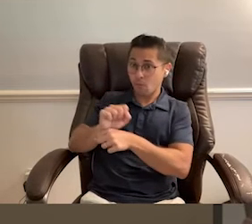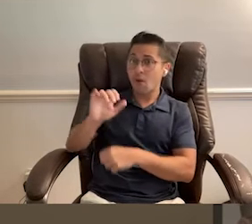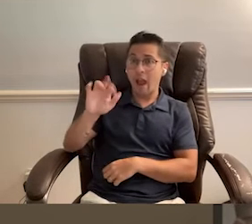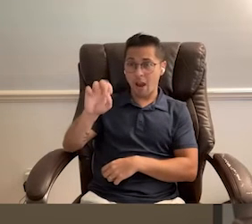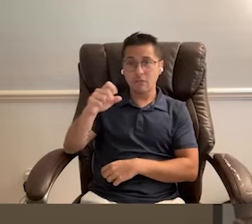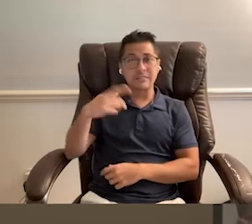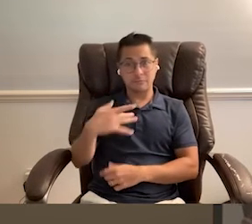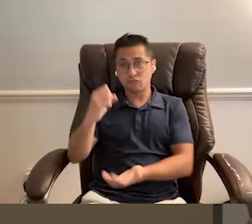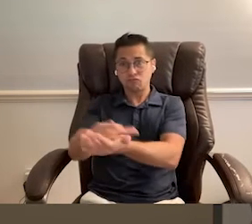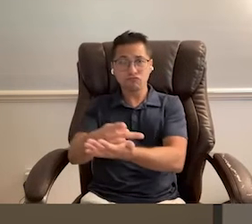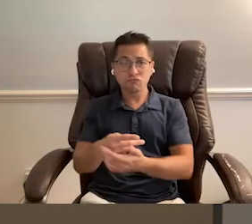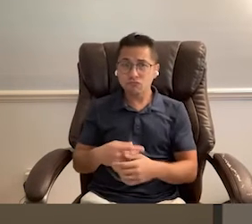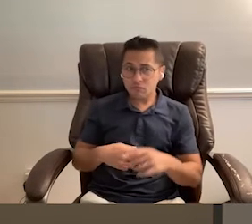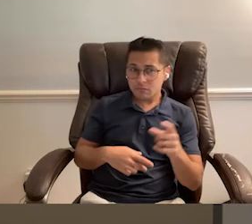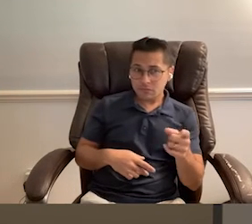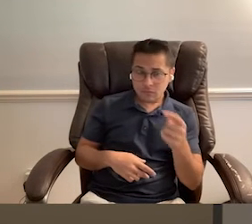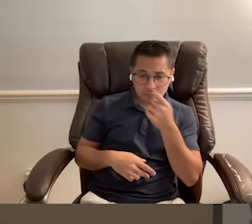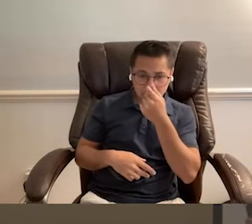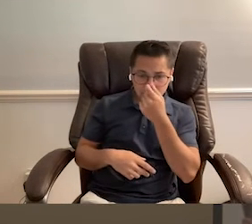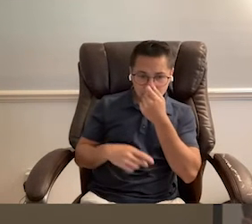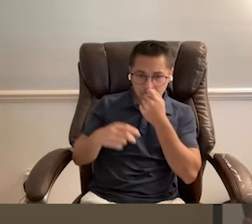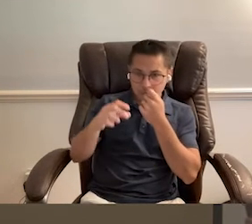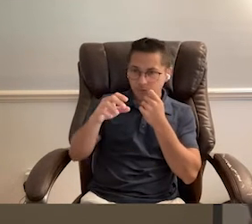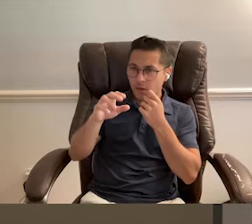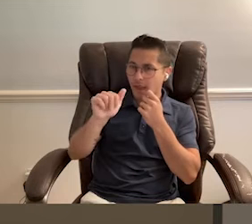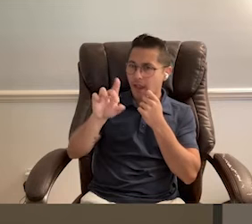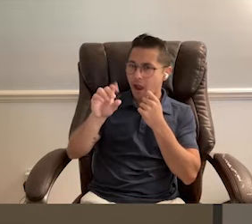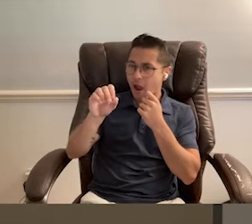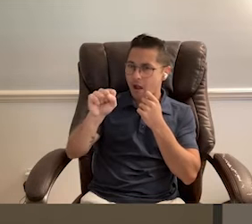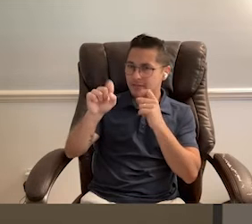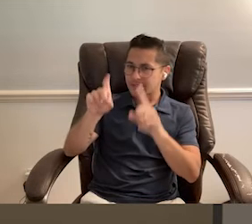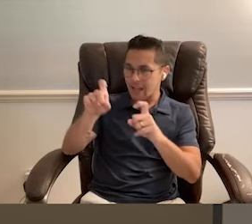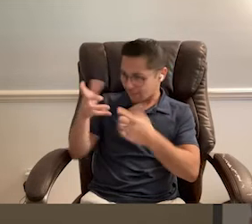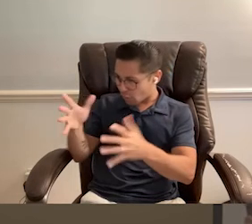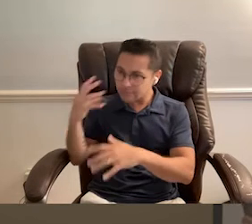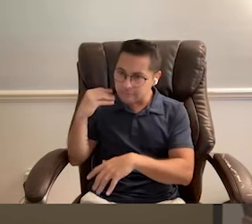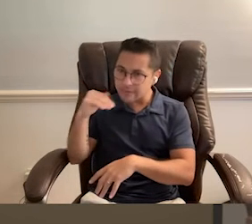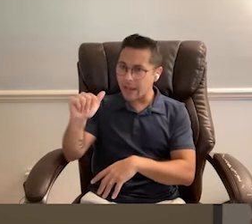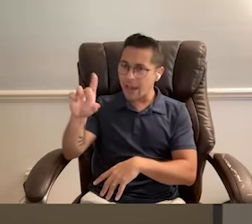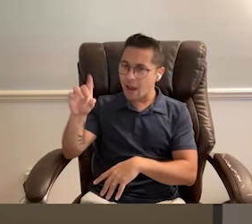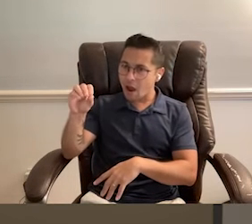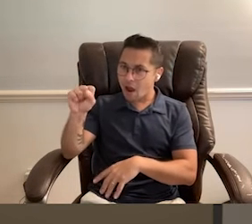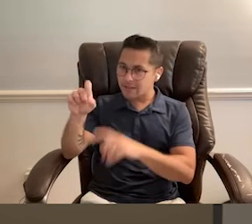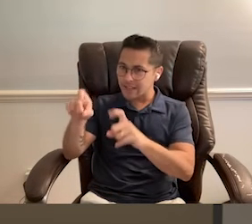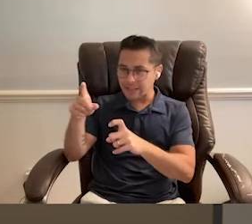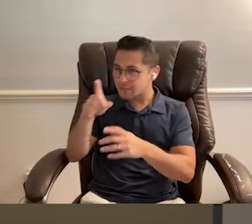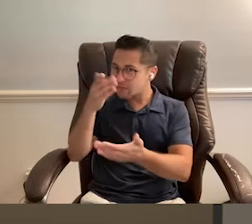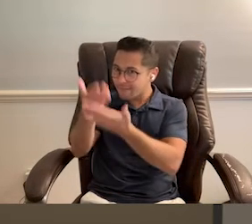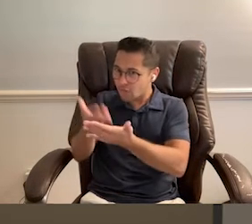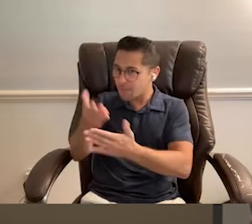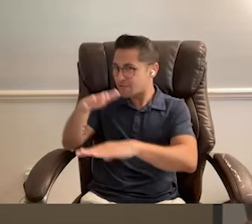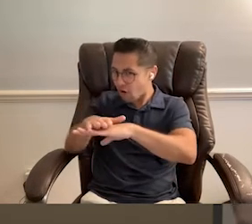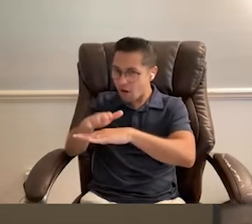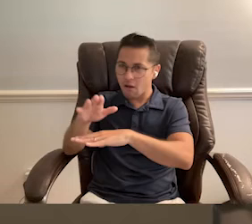test? He's verified through ADOS. I'm sorry? Have you had an ADOS test to verify that he's on the spectrum, or? Well, he